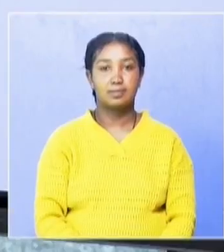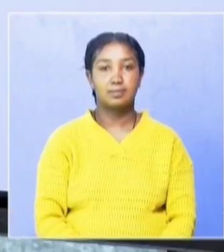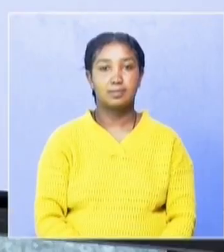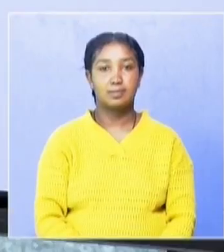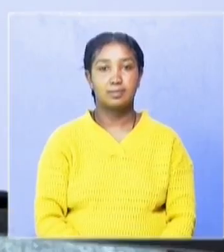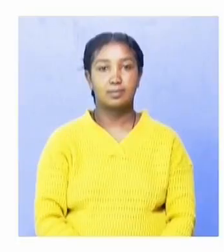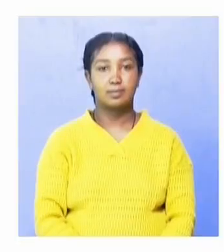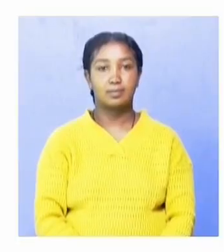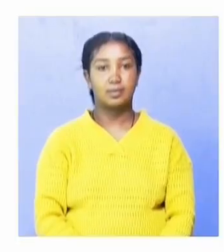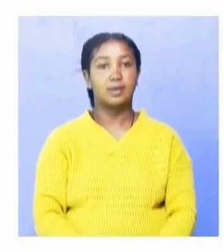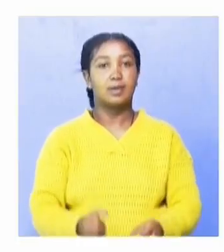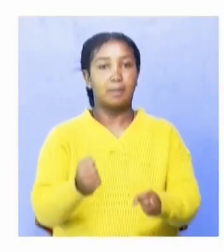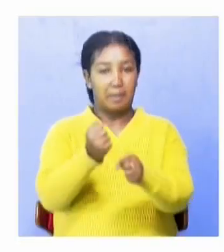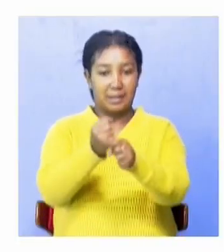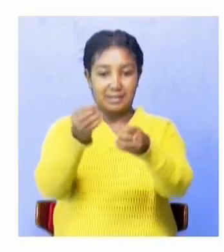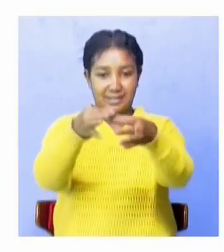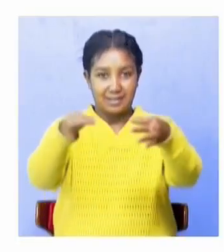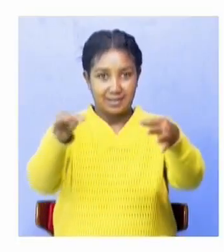Make sentence.